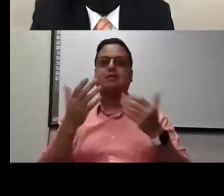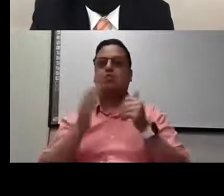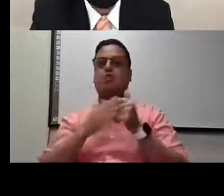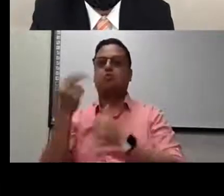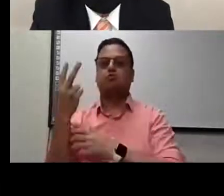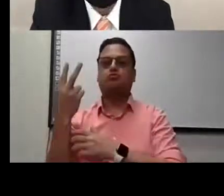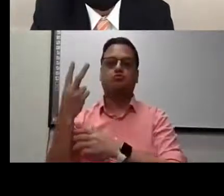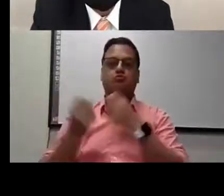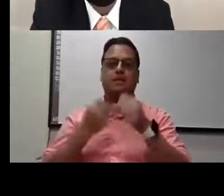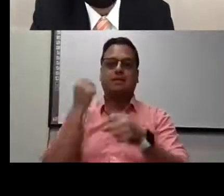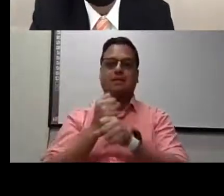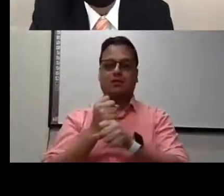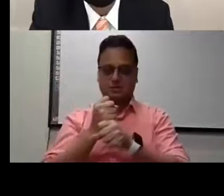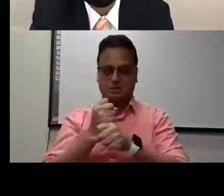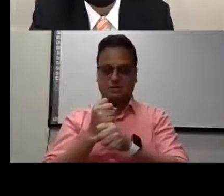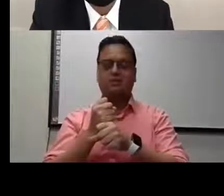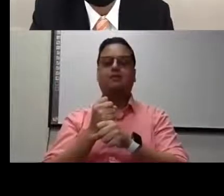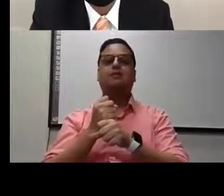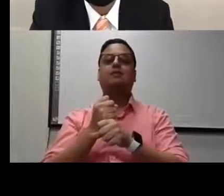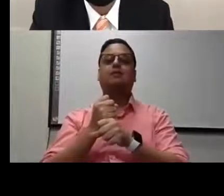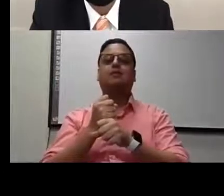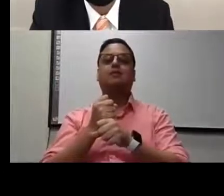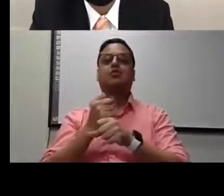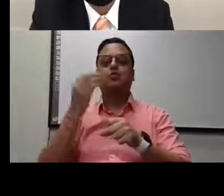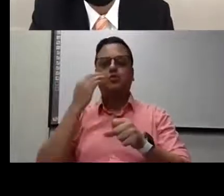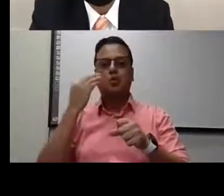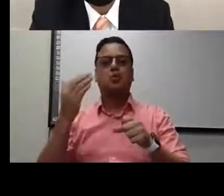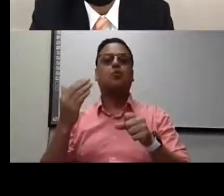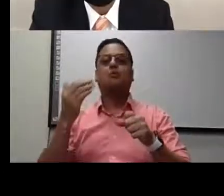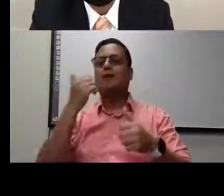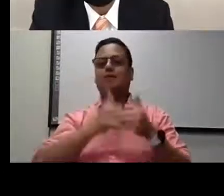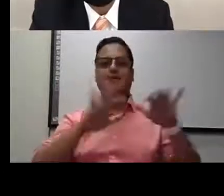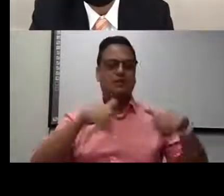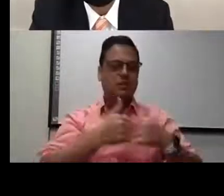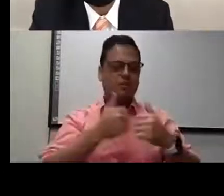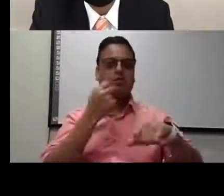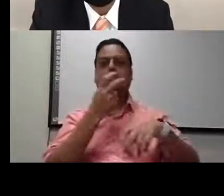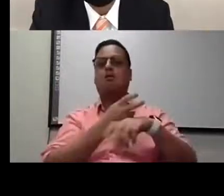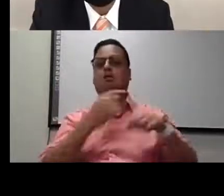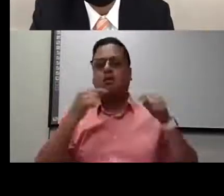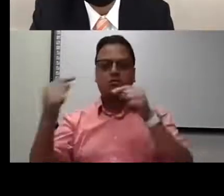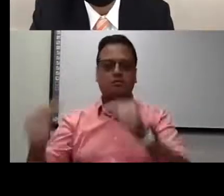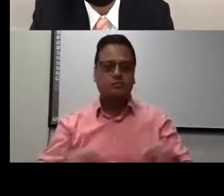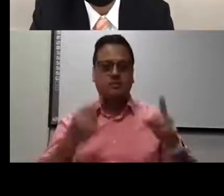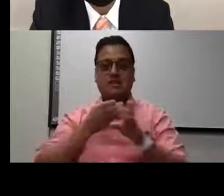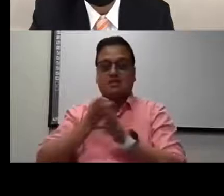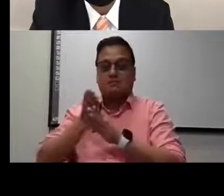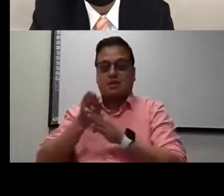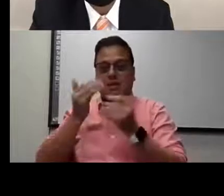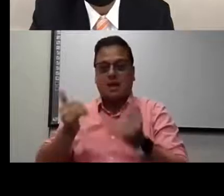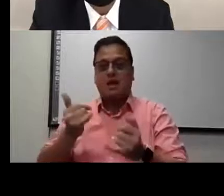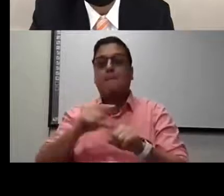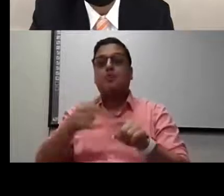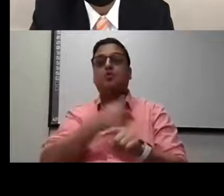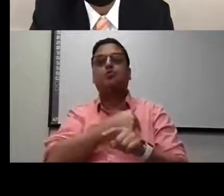years now. And so just, the job is challenging and so important always, and especially now. And so we've been really fortunate